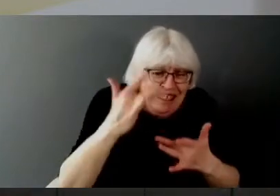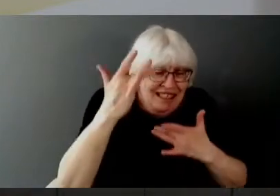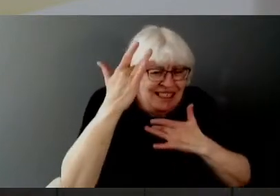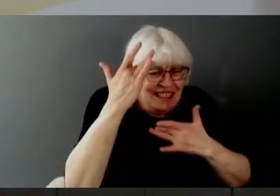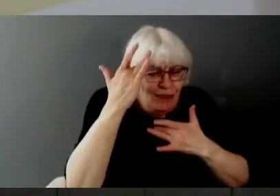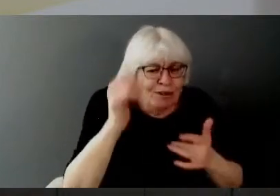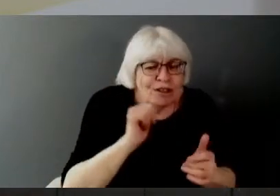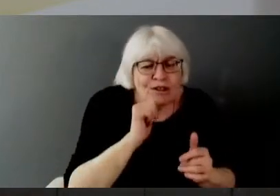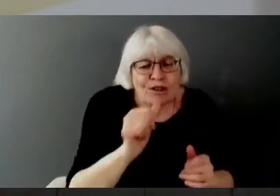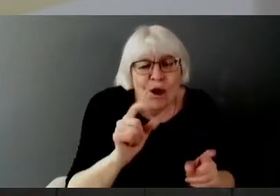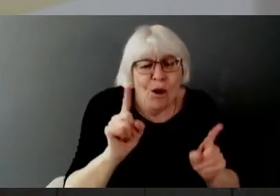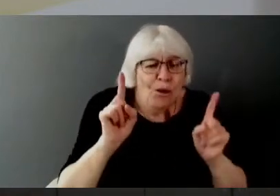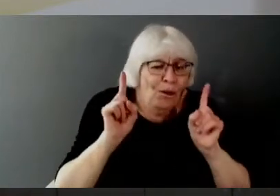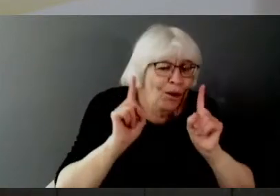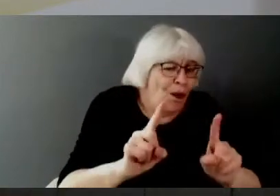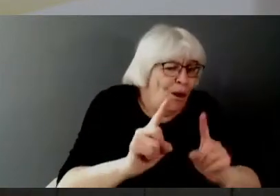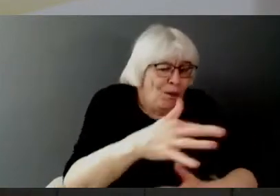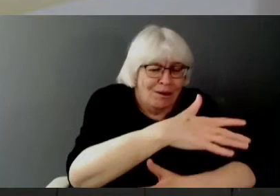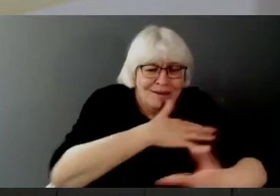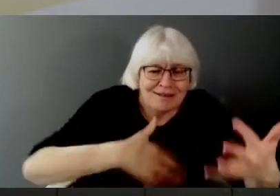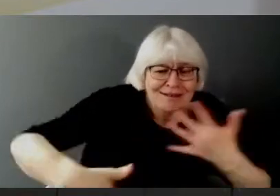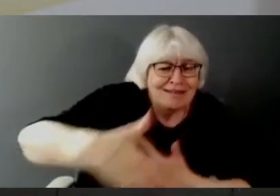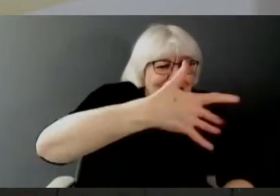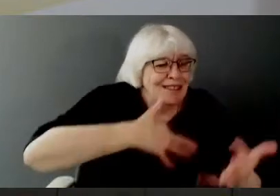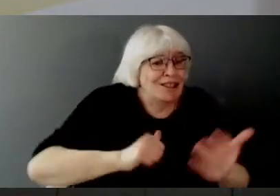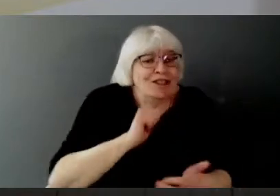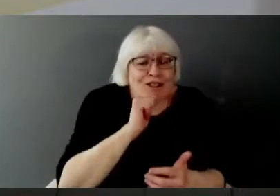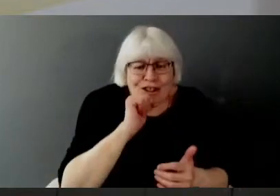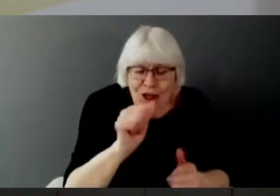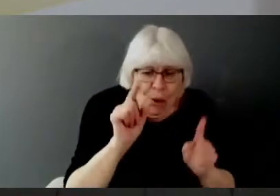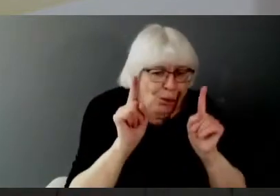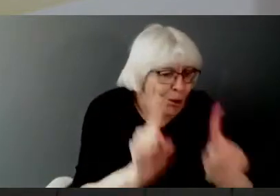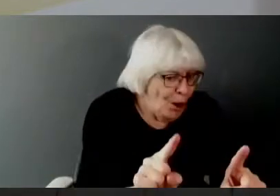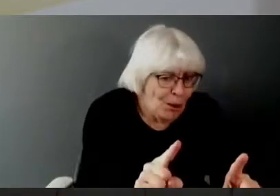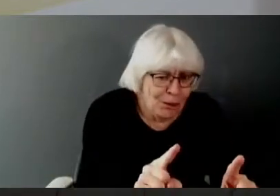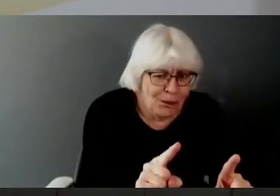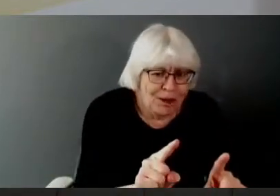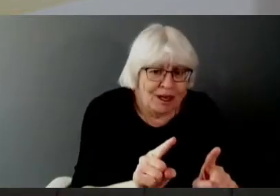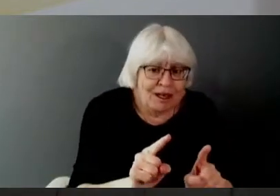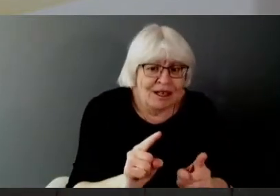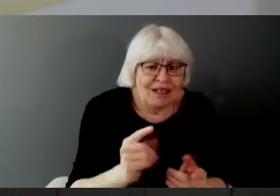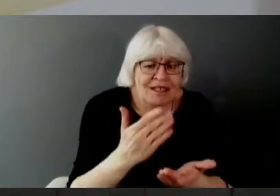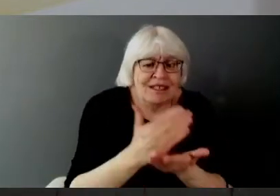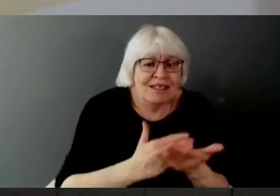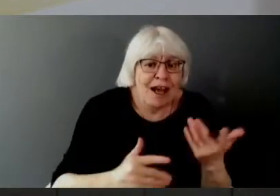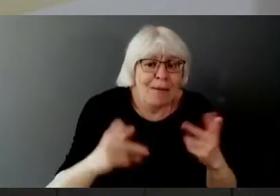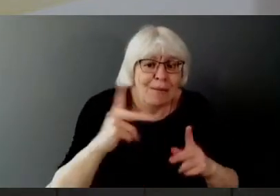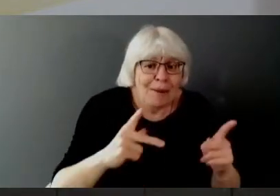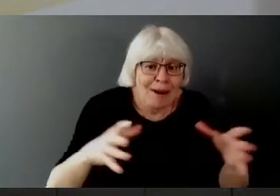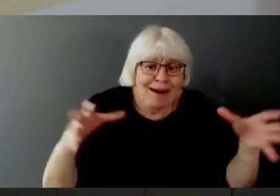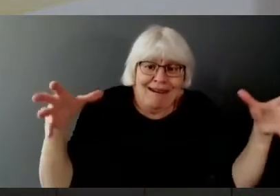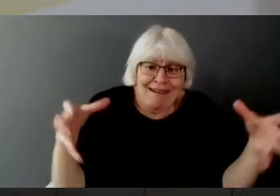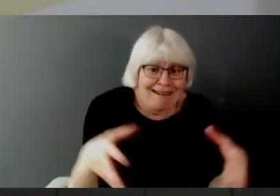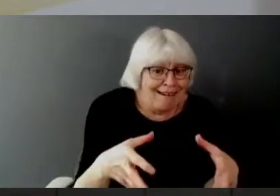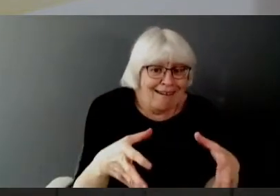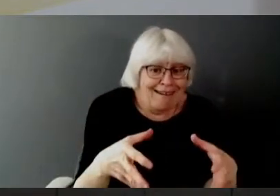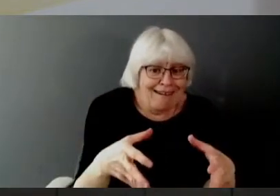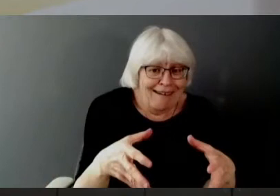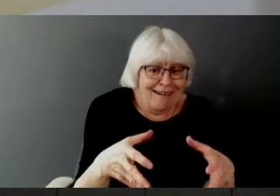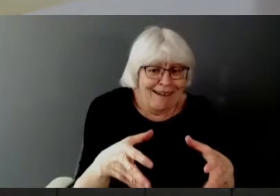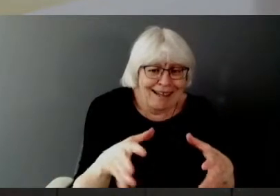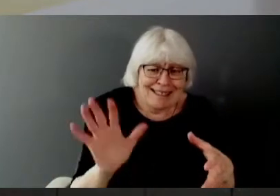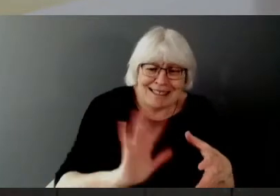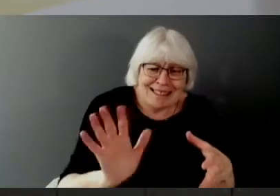events. I think some of the gatherings that were being discouraged across the country